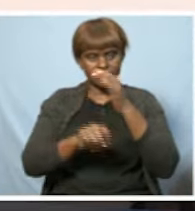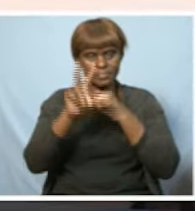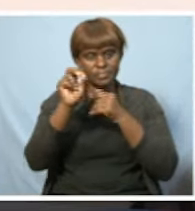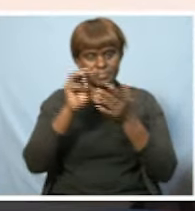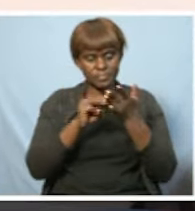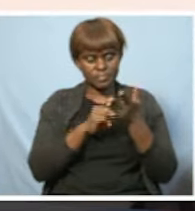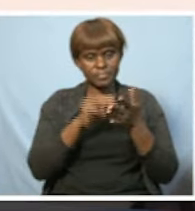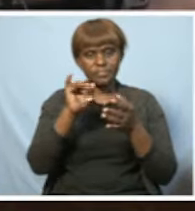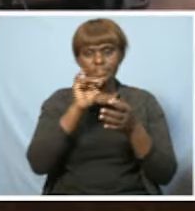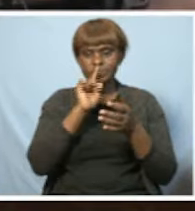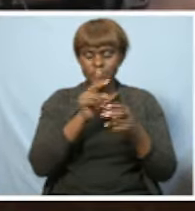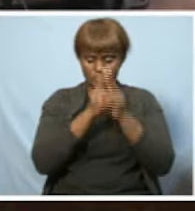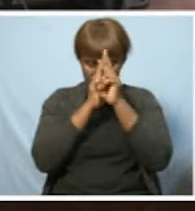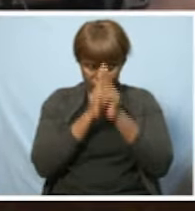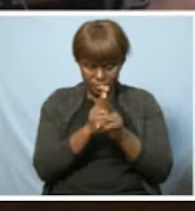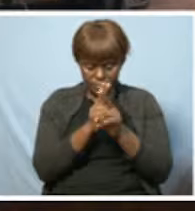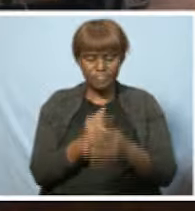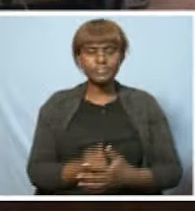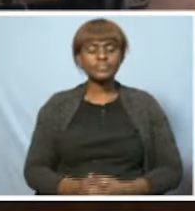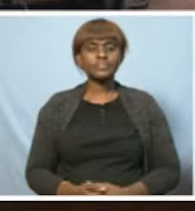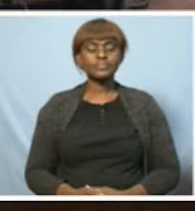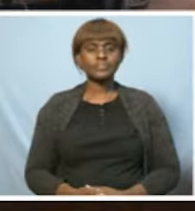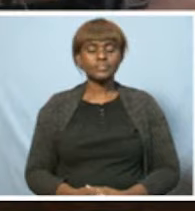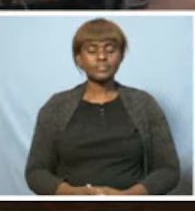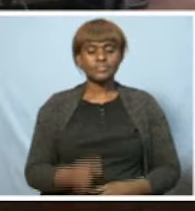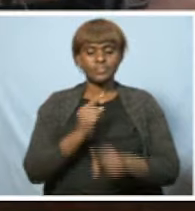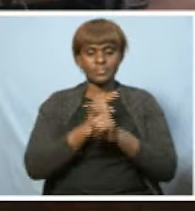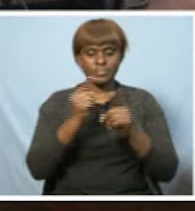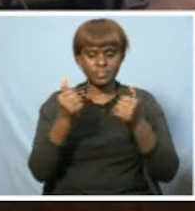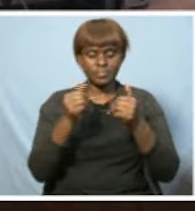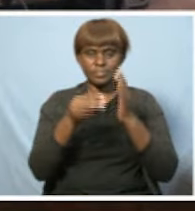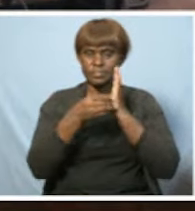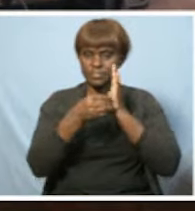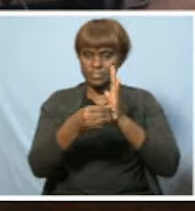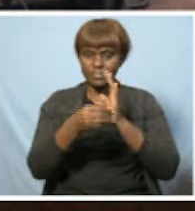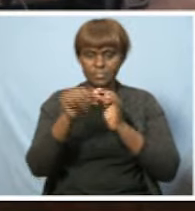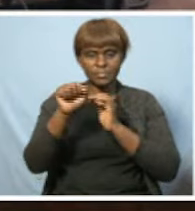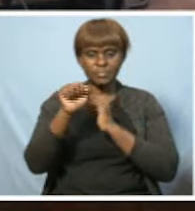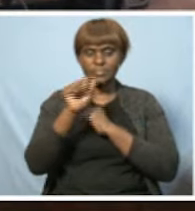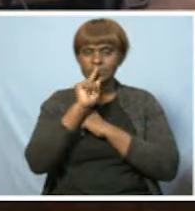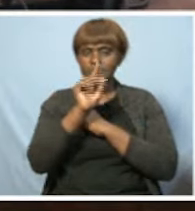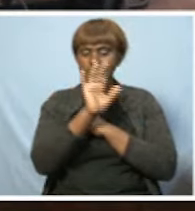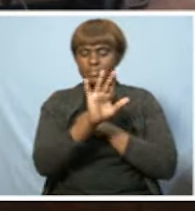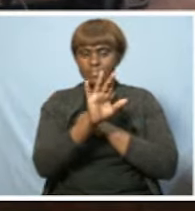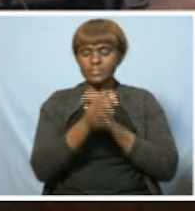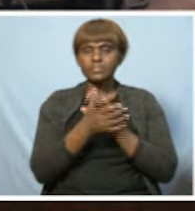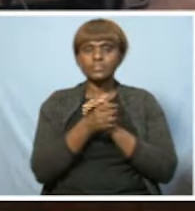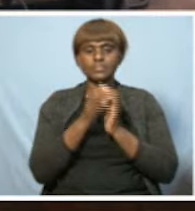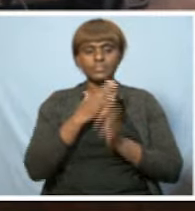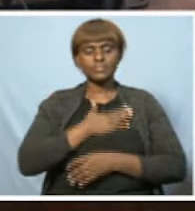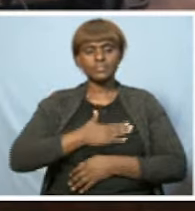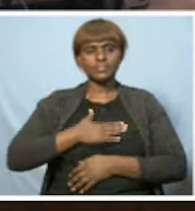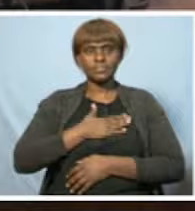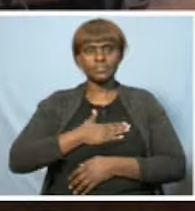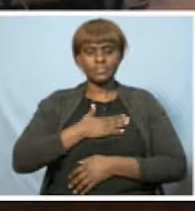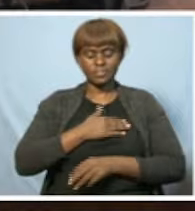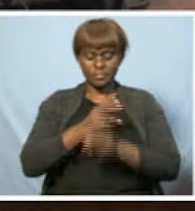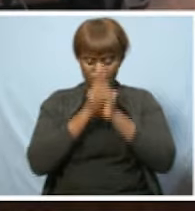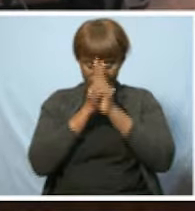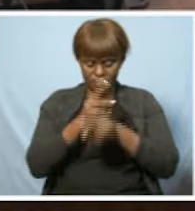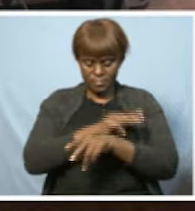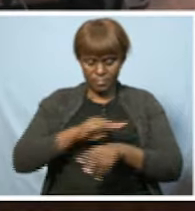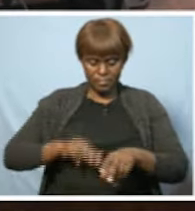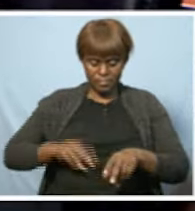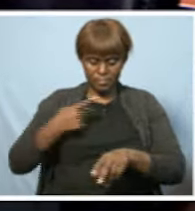Yes, Honorable. On top of that, just a point of guidance, yes. Please, the Honorable Member of Parliament